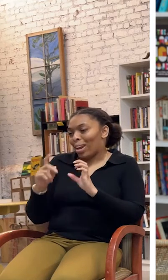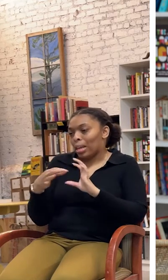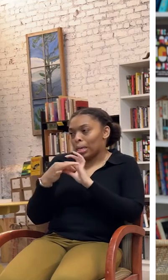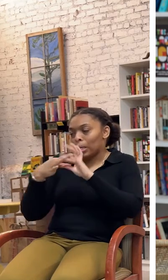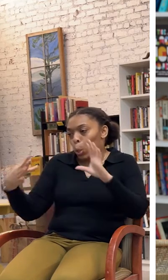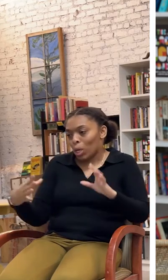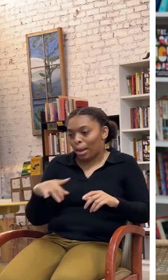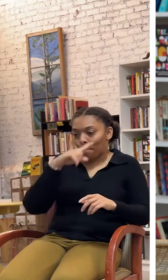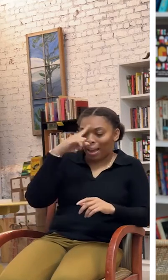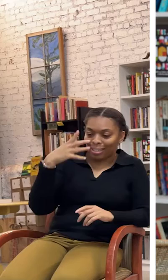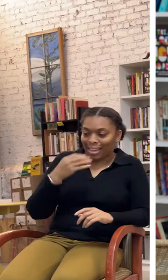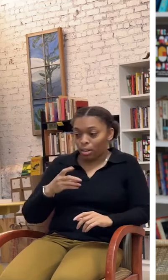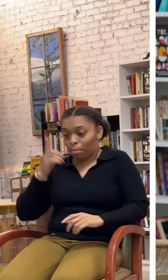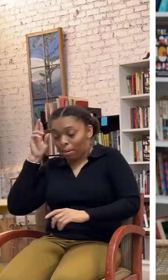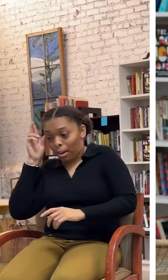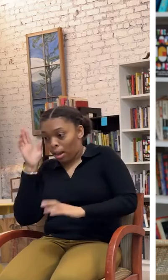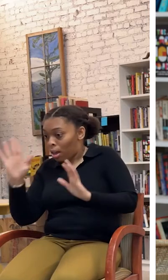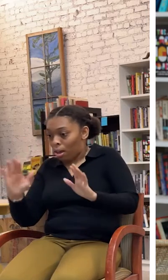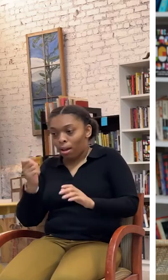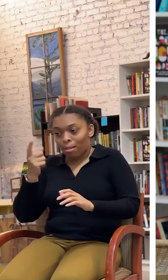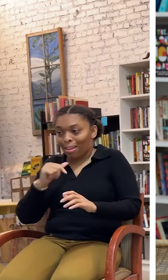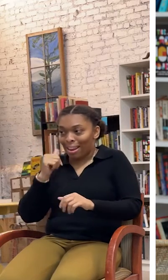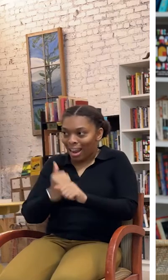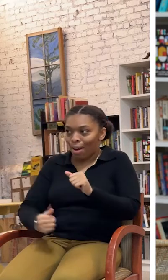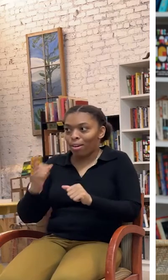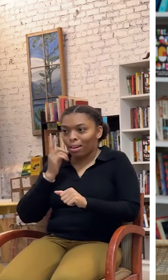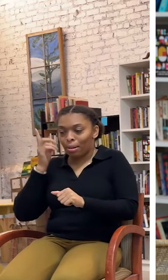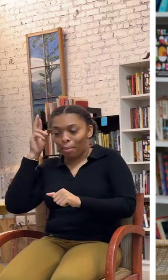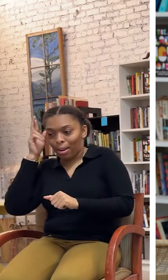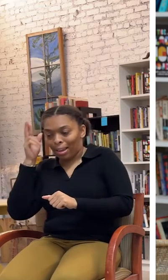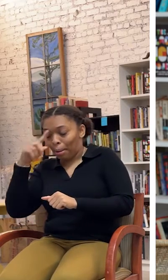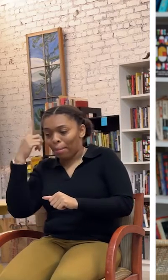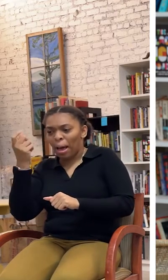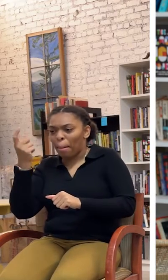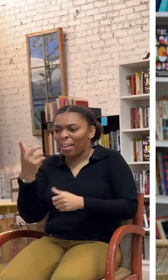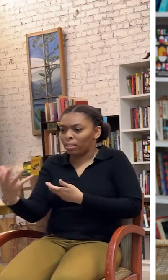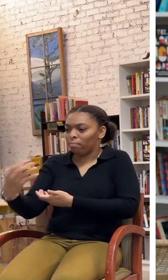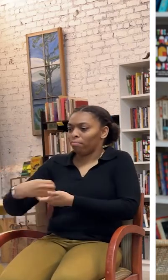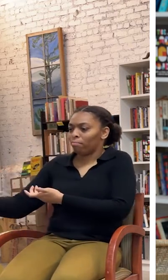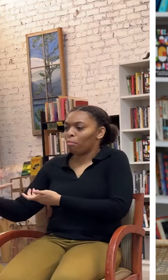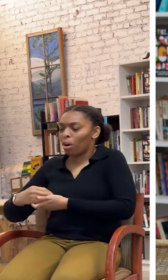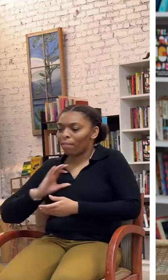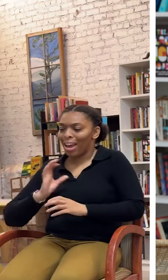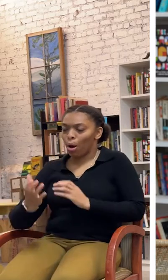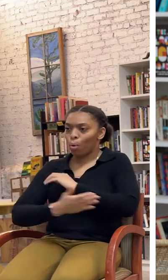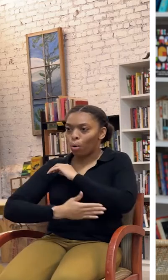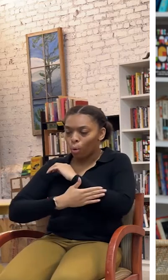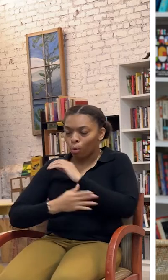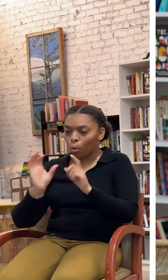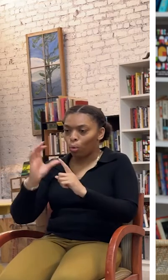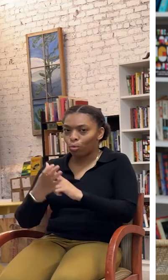being Dominican. That doesn't mean every Dominican is Black, let's be clear. But that's very much a part of our culture, our being, our